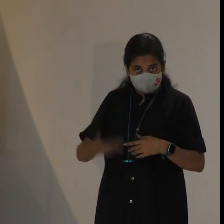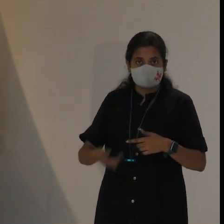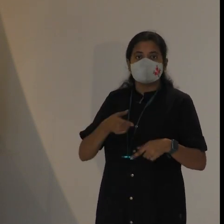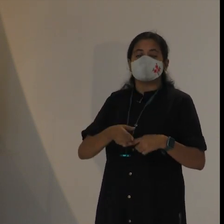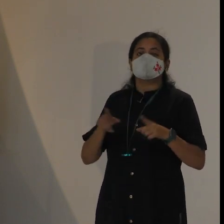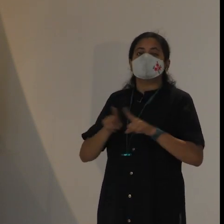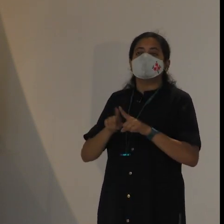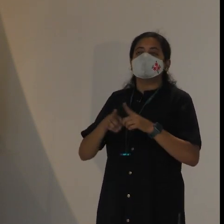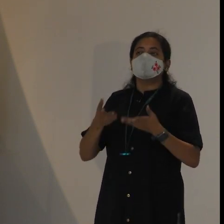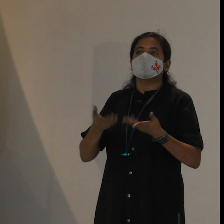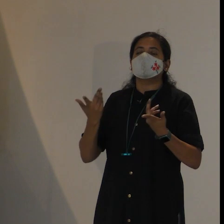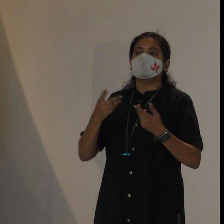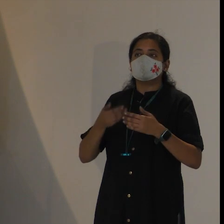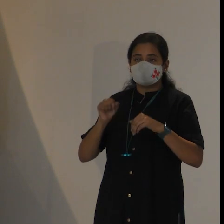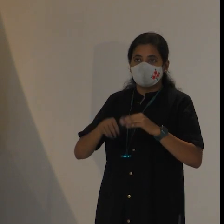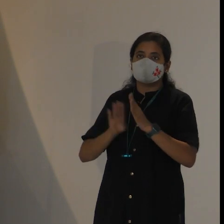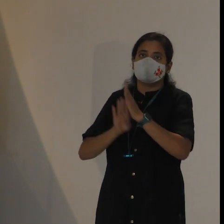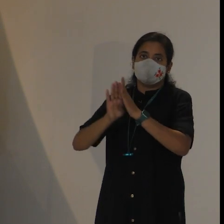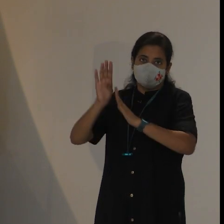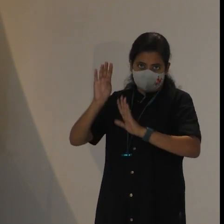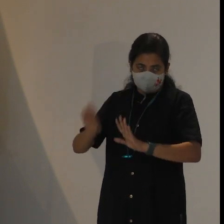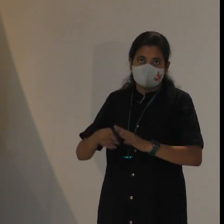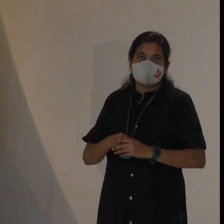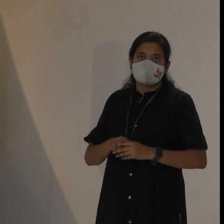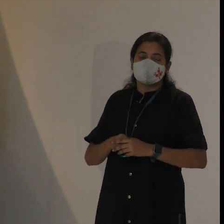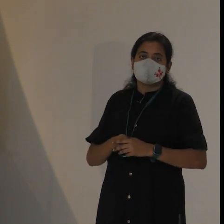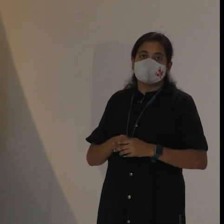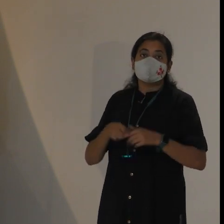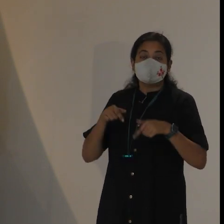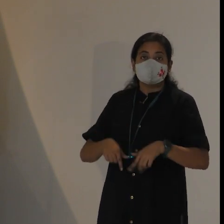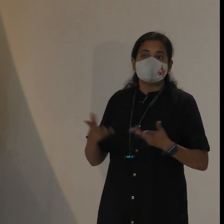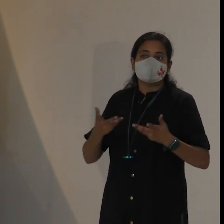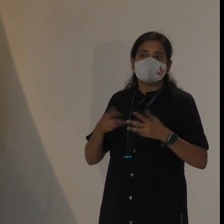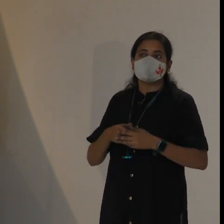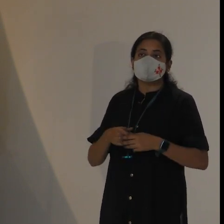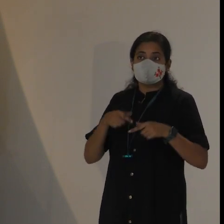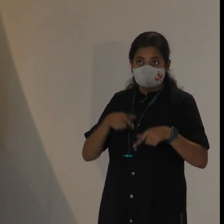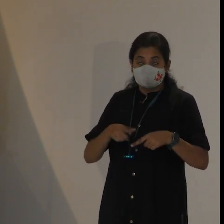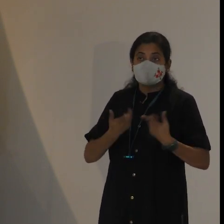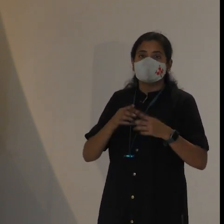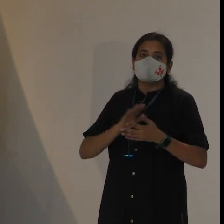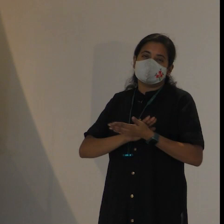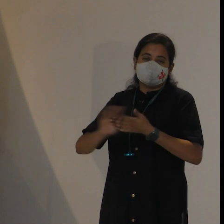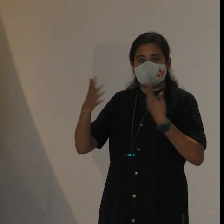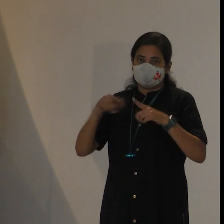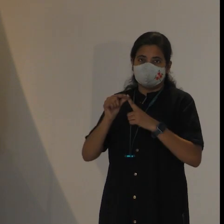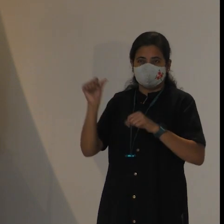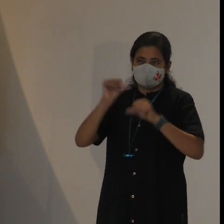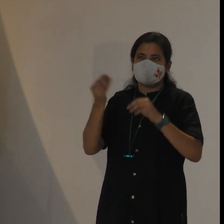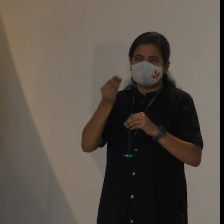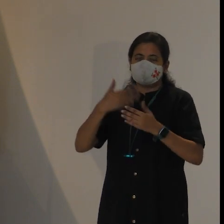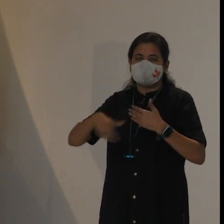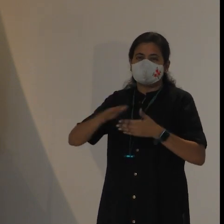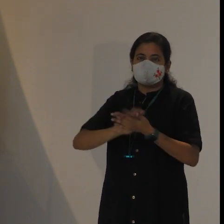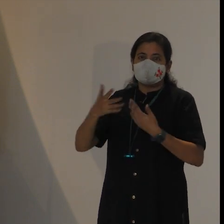efforts when it comes to Britain have increased when it comes to former colonies. Now, this is what a finished project looks like. I